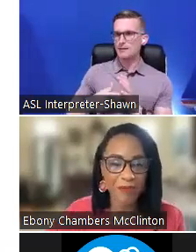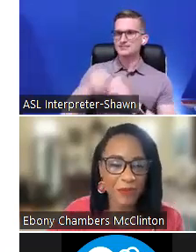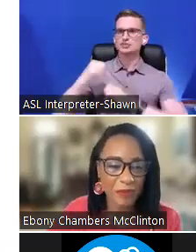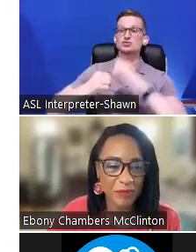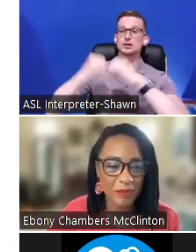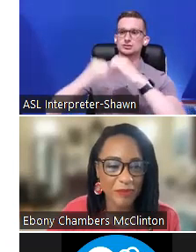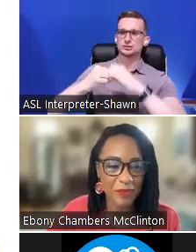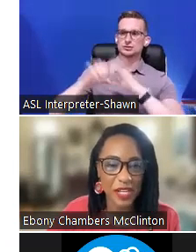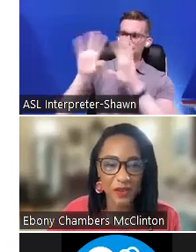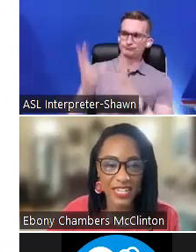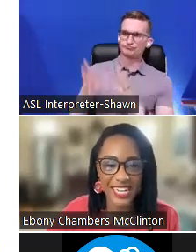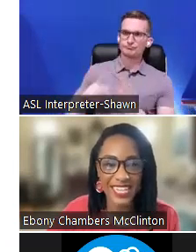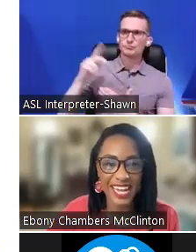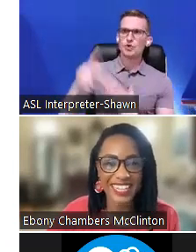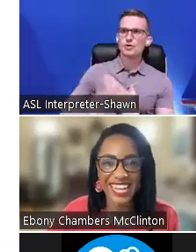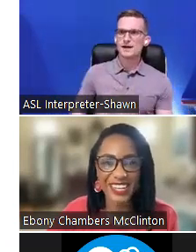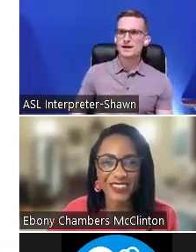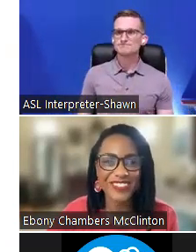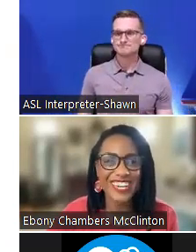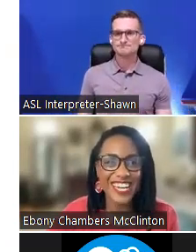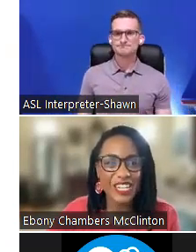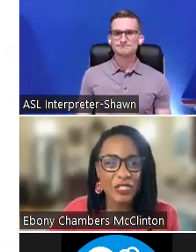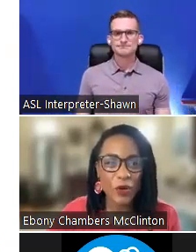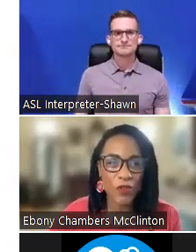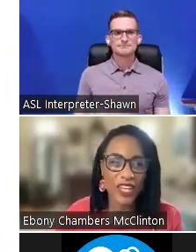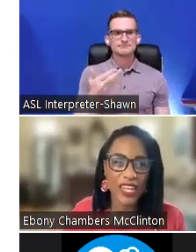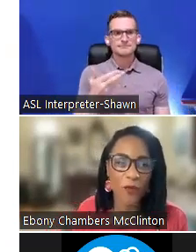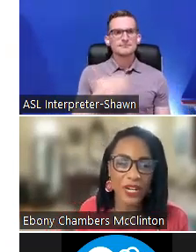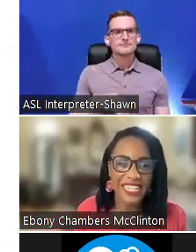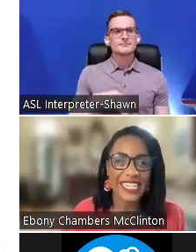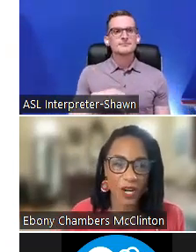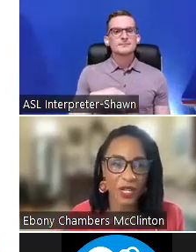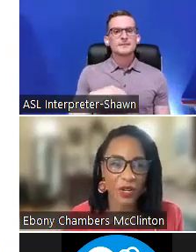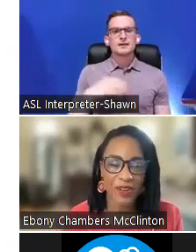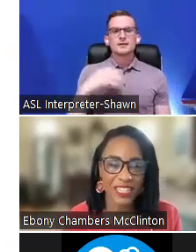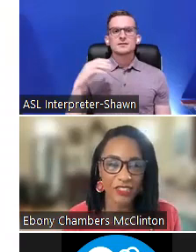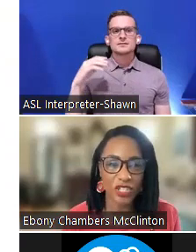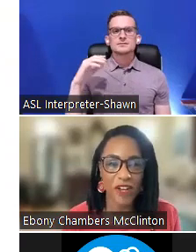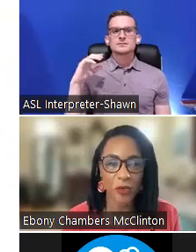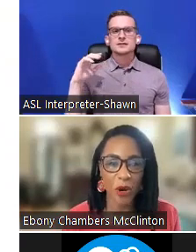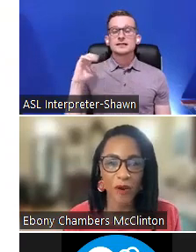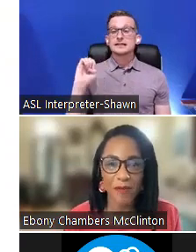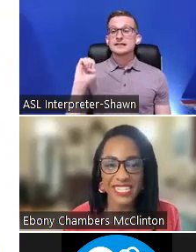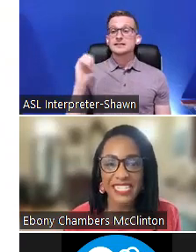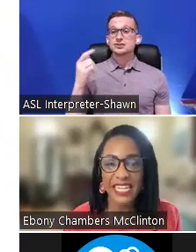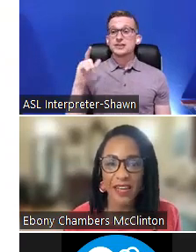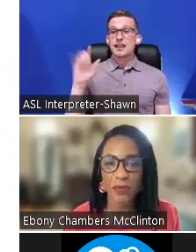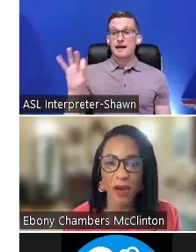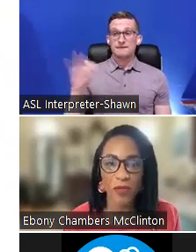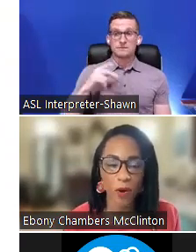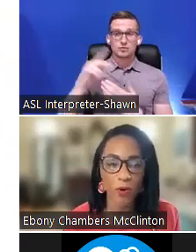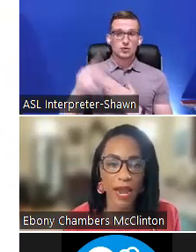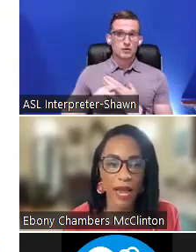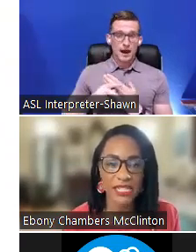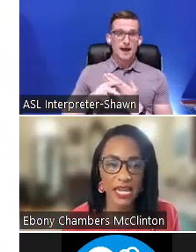program. We can go to the next slide. Thank you. So what is the Equity Grounded Leadership Fellow Program? And it's an